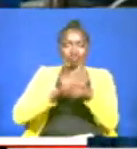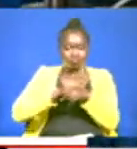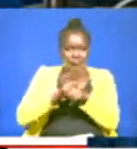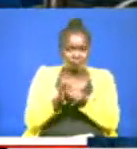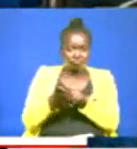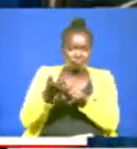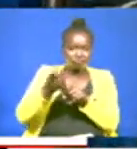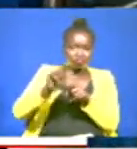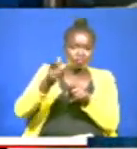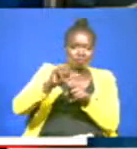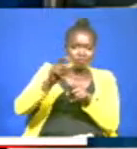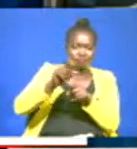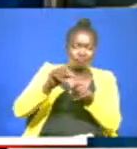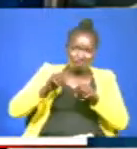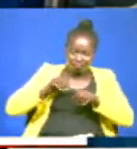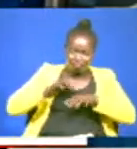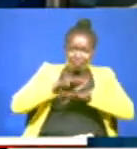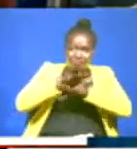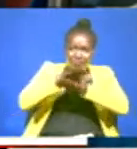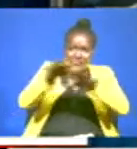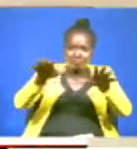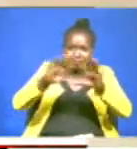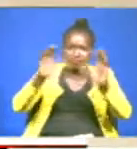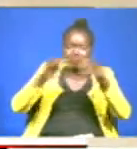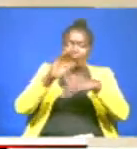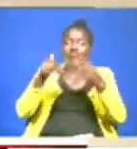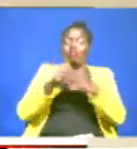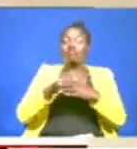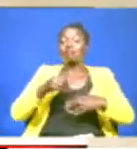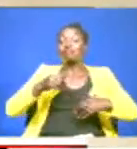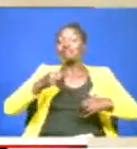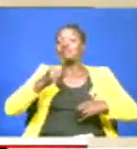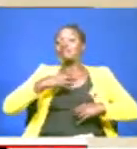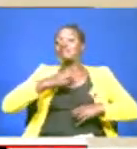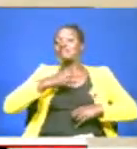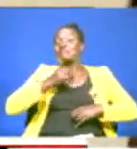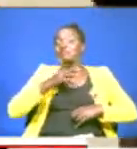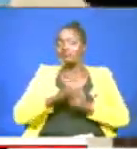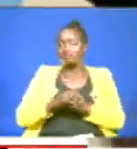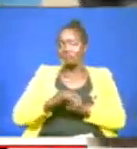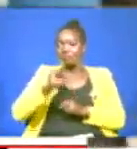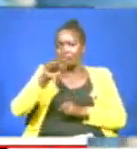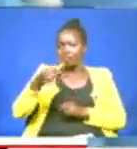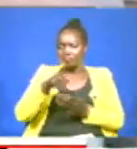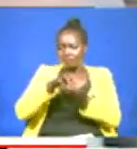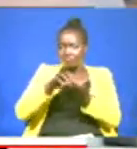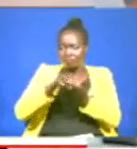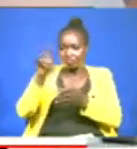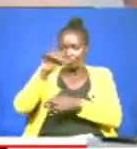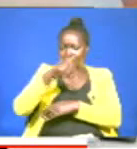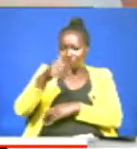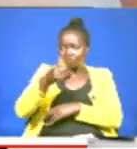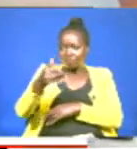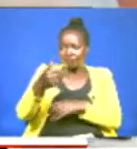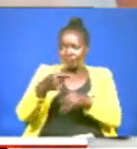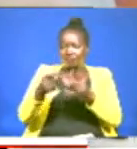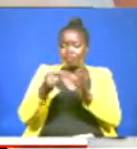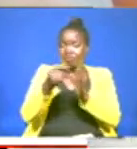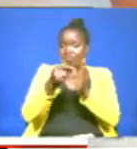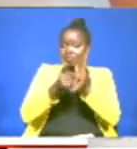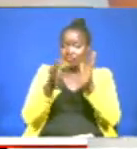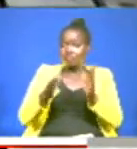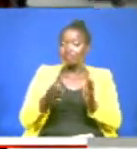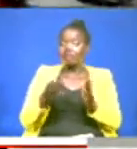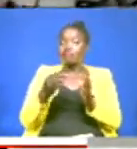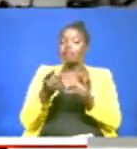has sparked fears across the globe. China is reporting about 5,000 cases a day, but analysts say such numbers